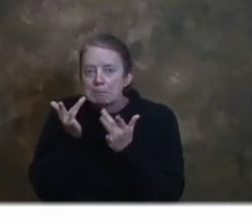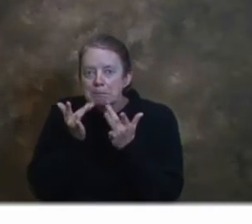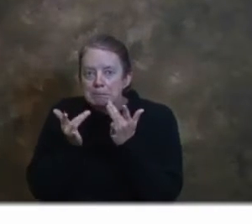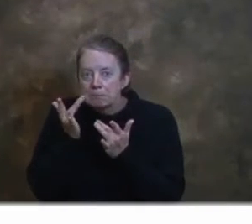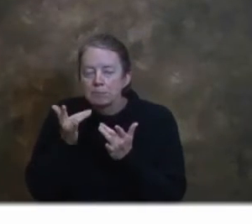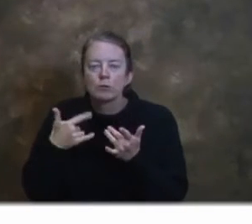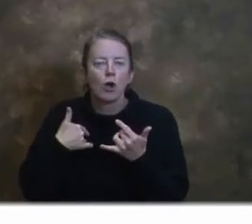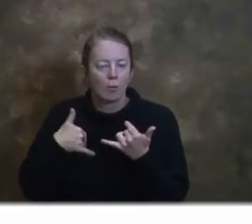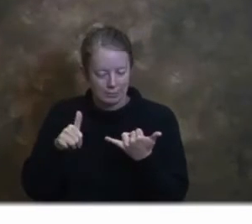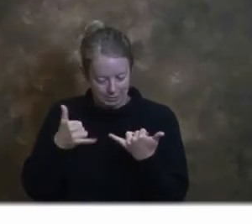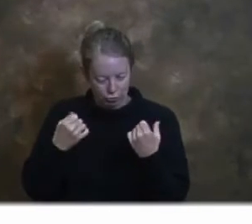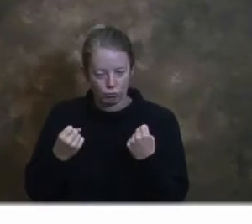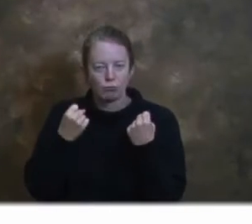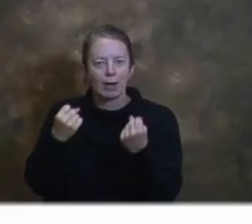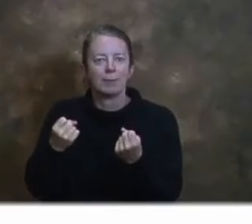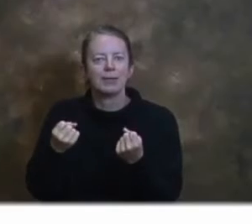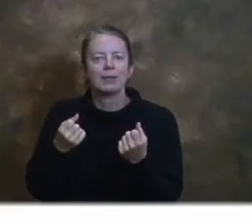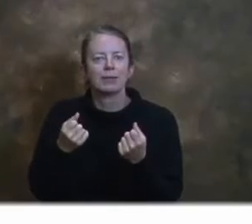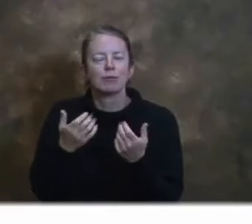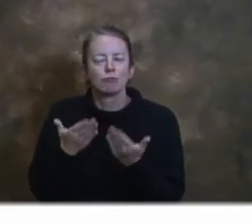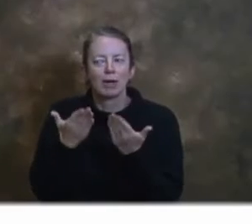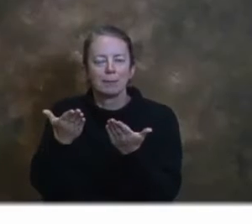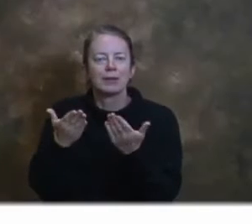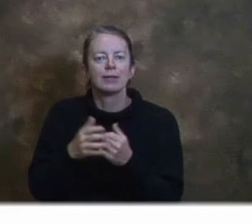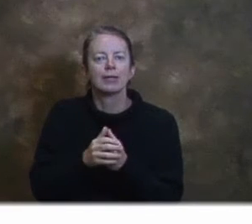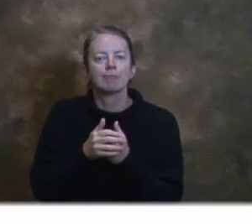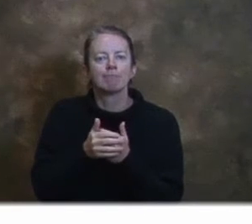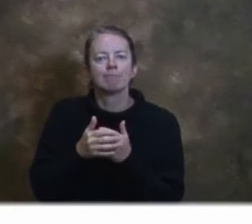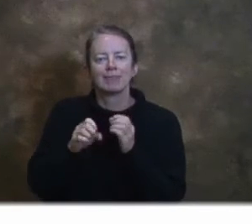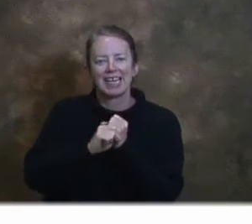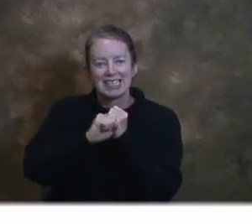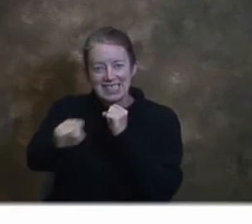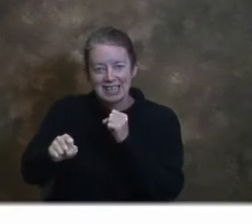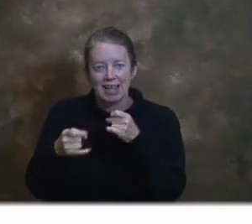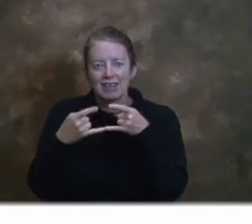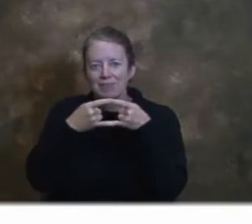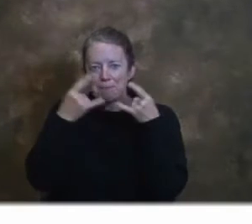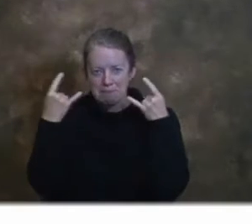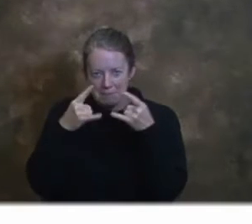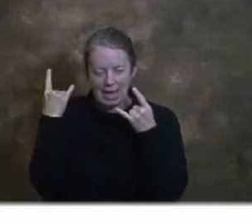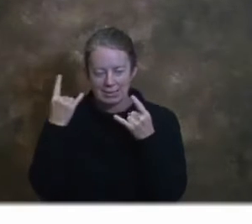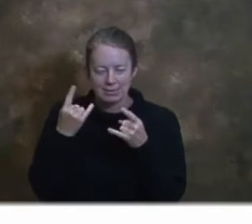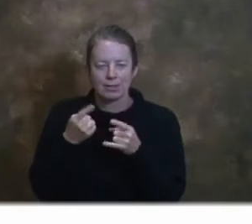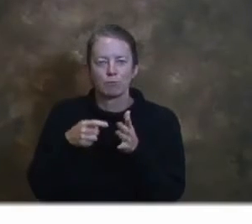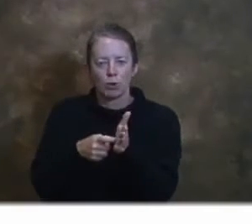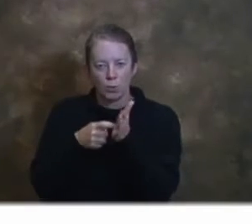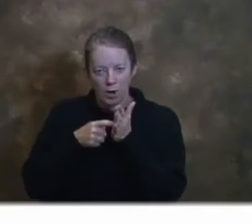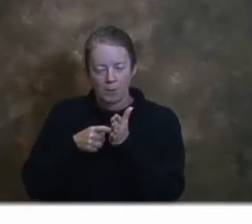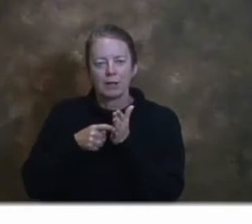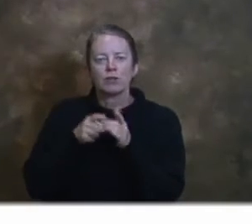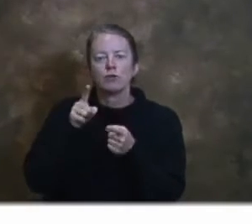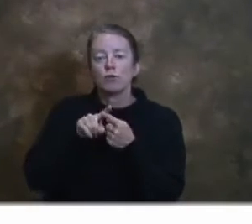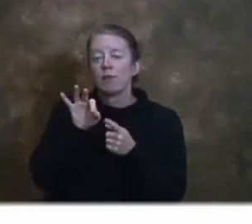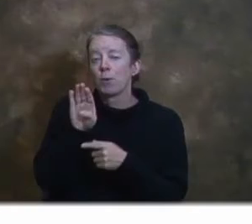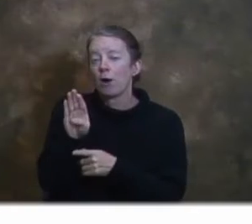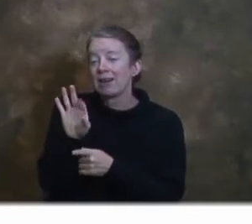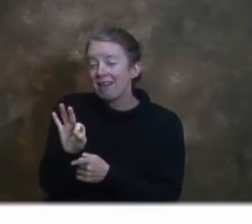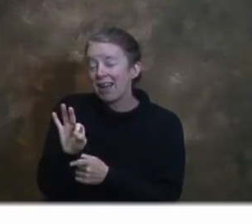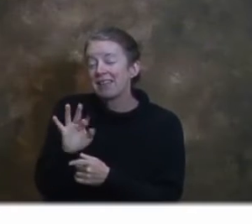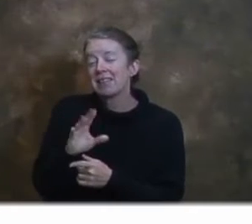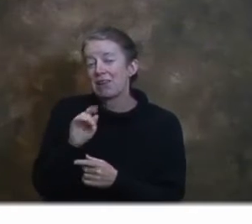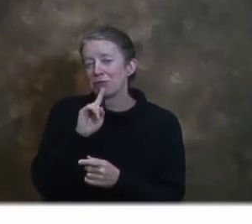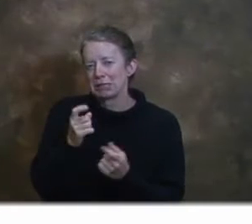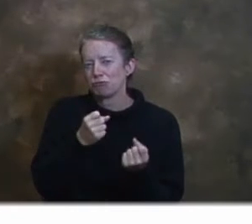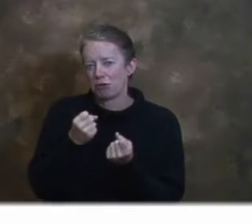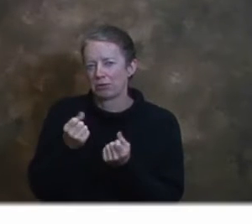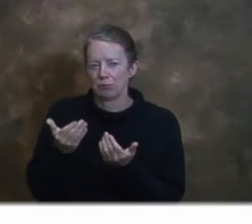face covering requirement be extended to no less than February 9th, and strongly recommend that it be extended until February 23rd.